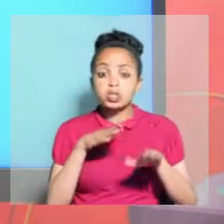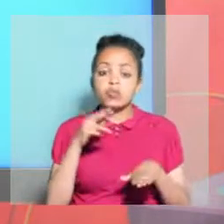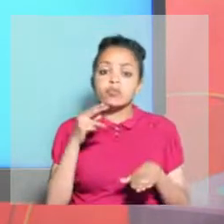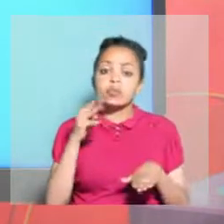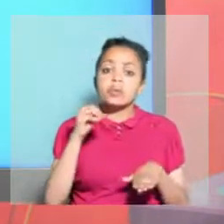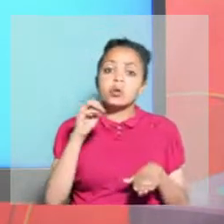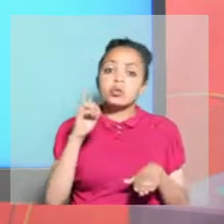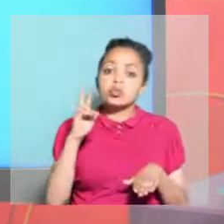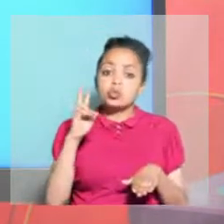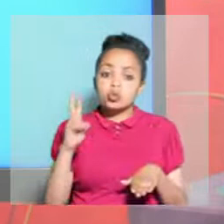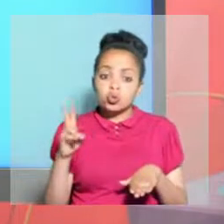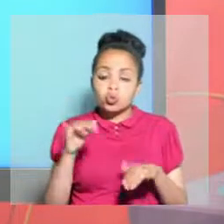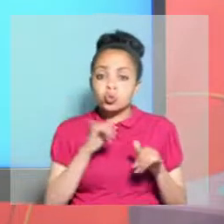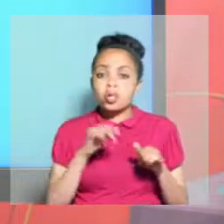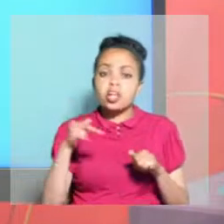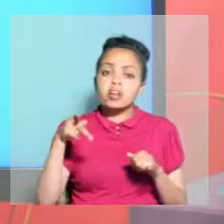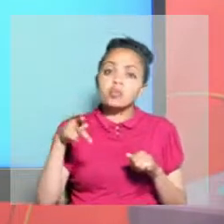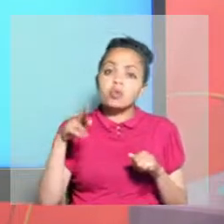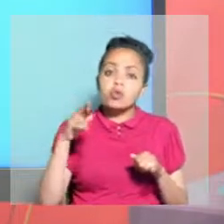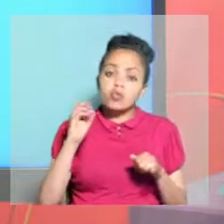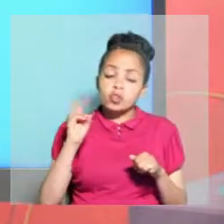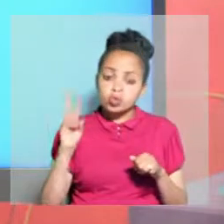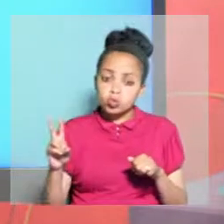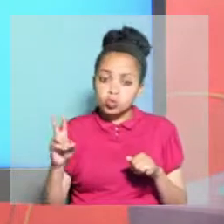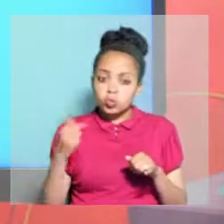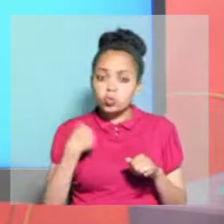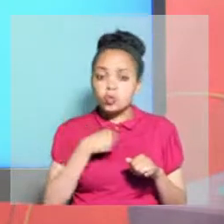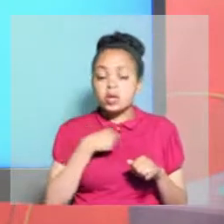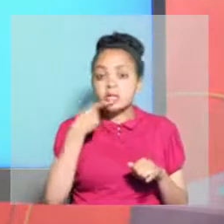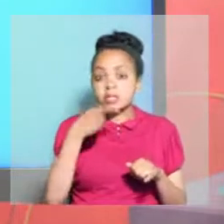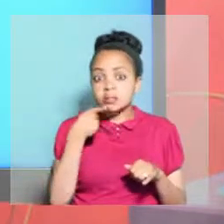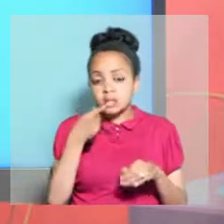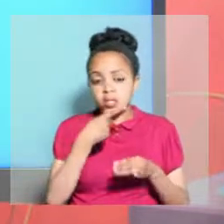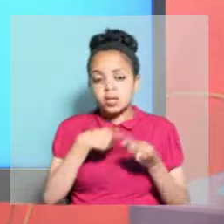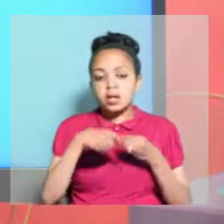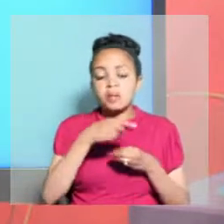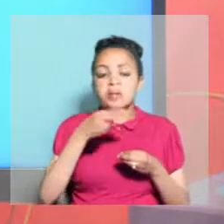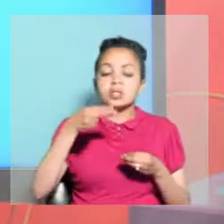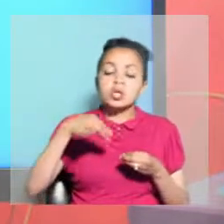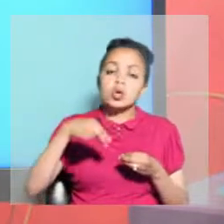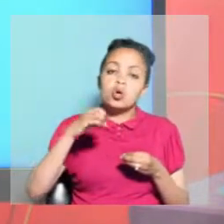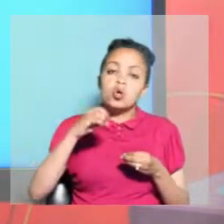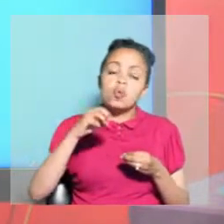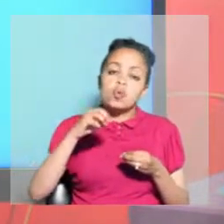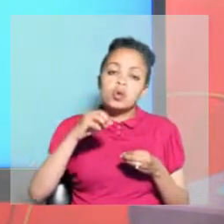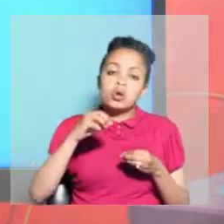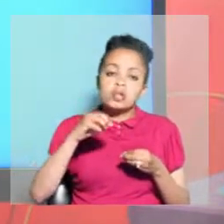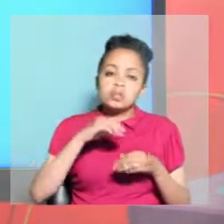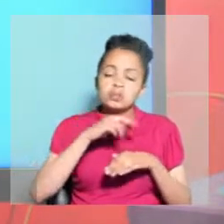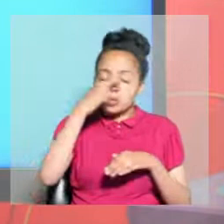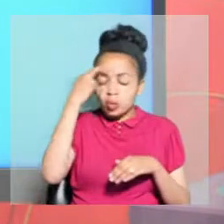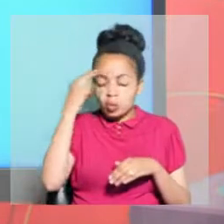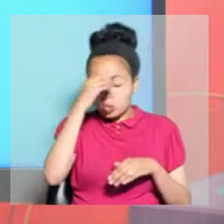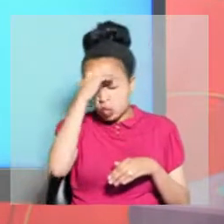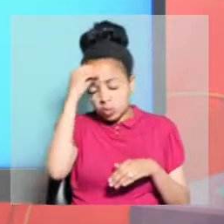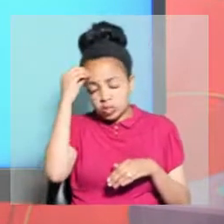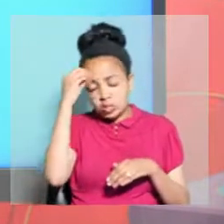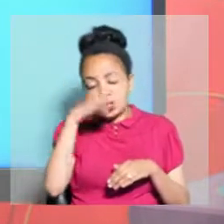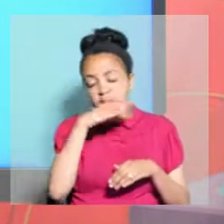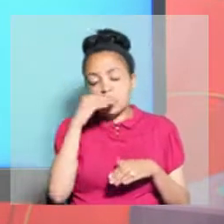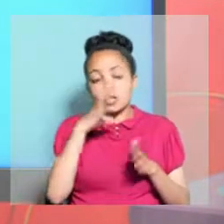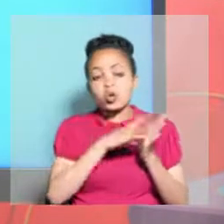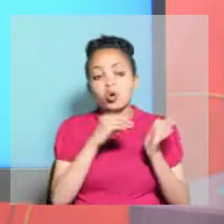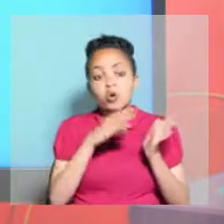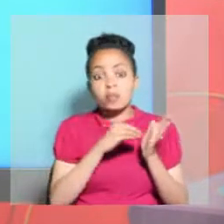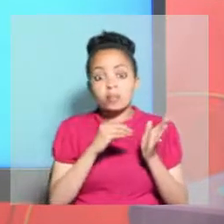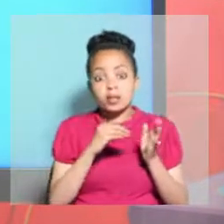II, like prophase II and metaphase II, we are speaking about homologous pair because original and the copy chromosome